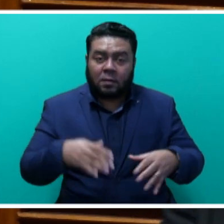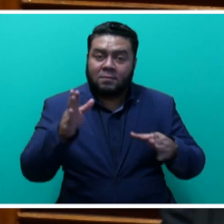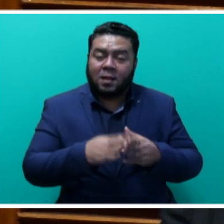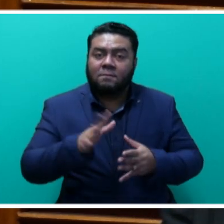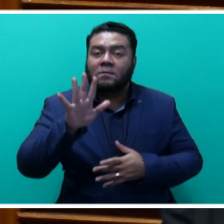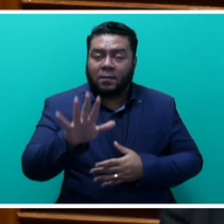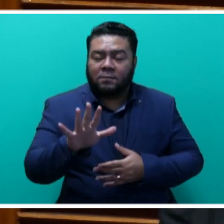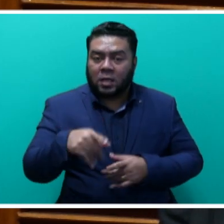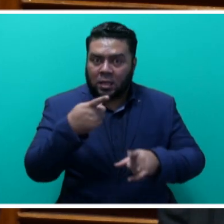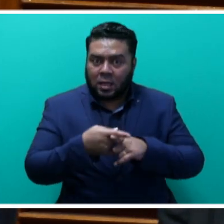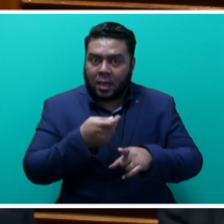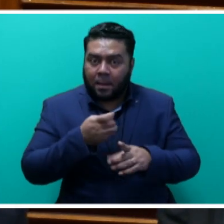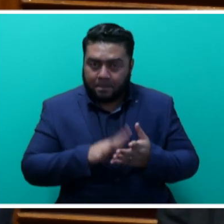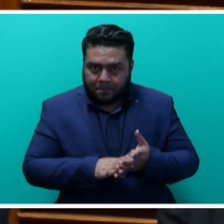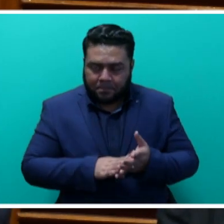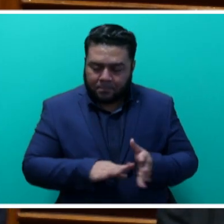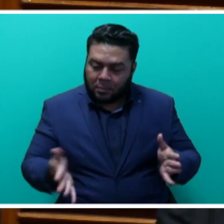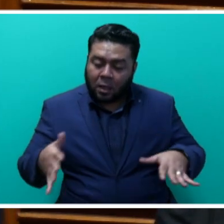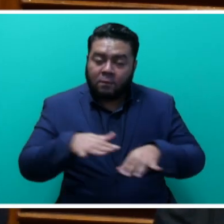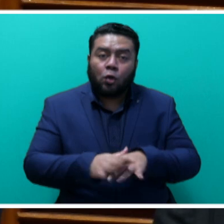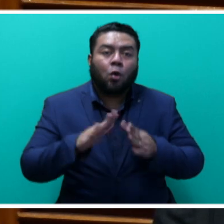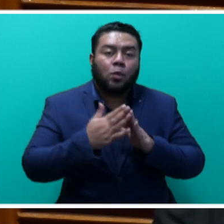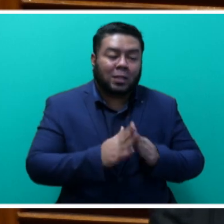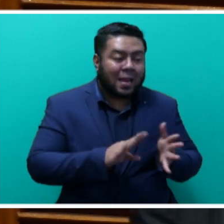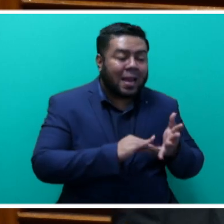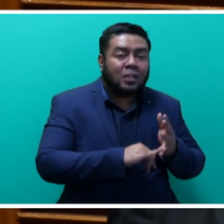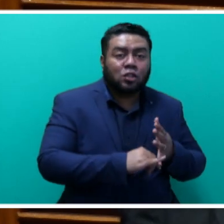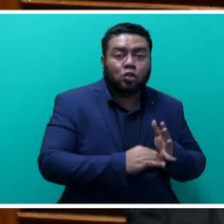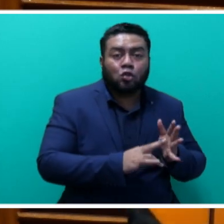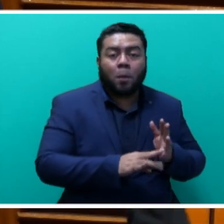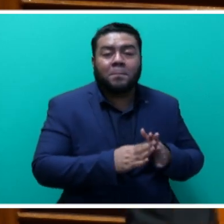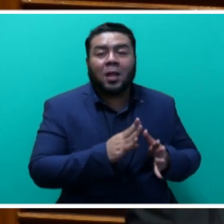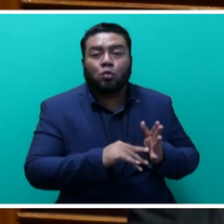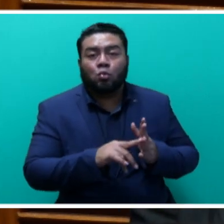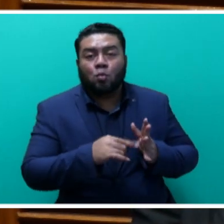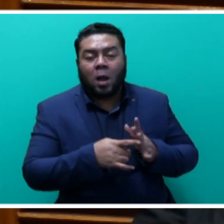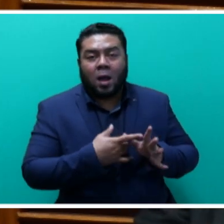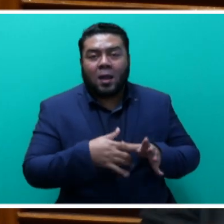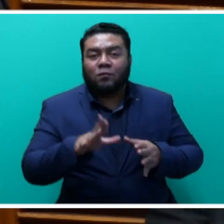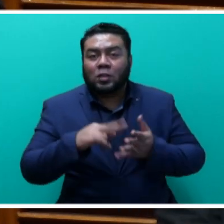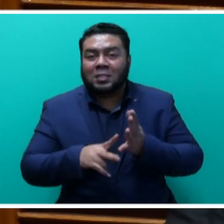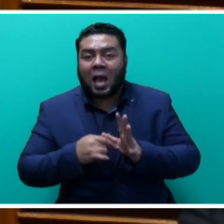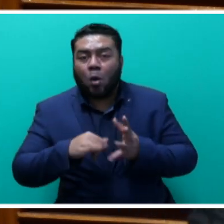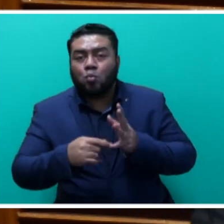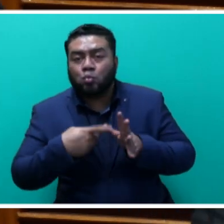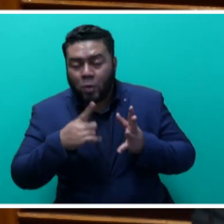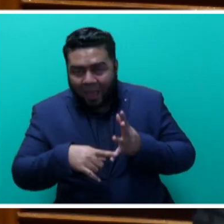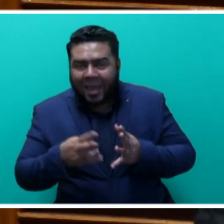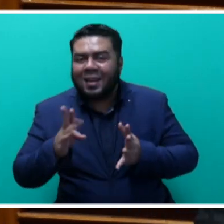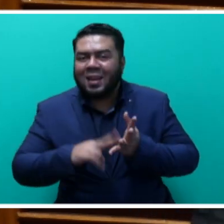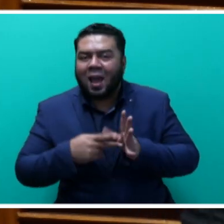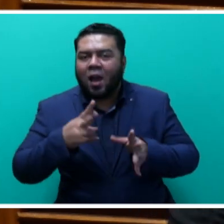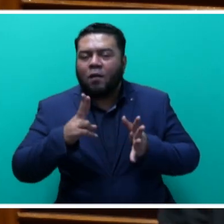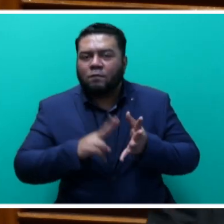5 kilometers, covering the communities of Nasomatua, Unibisau, and Navaloa. Mr.